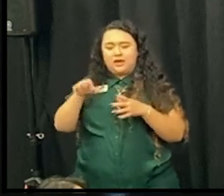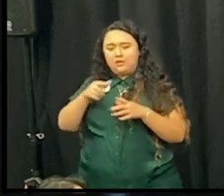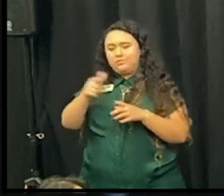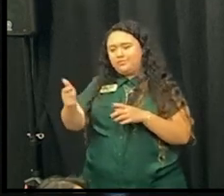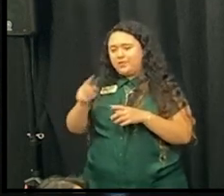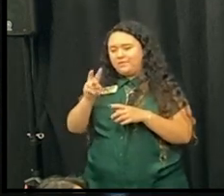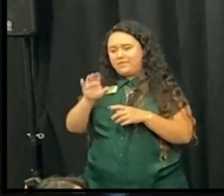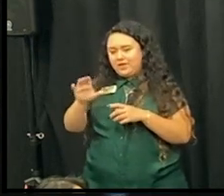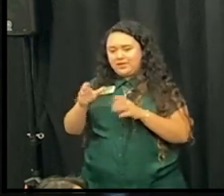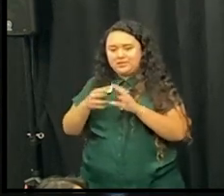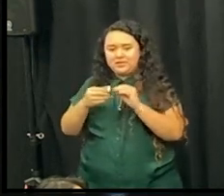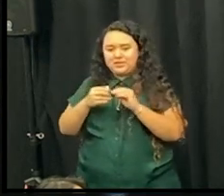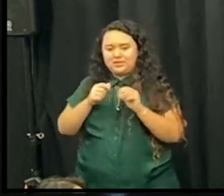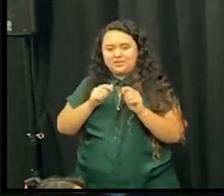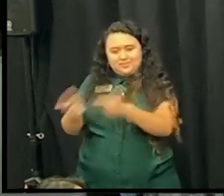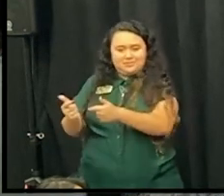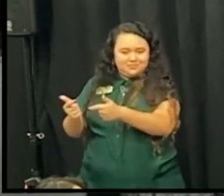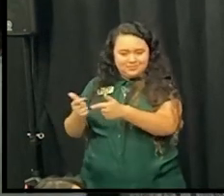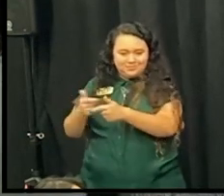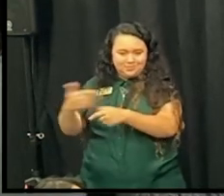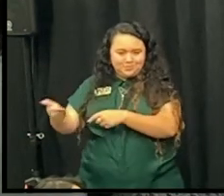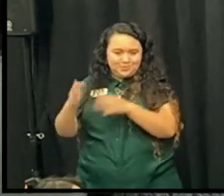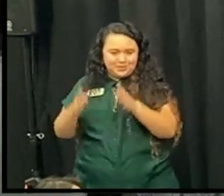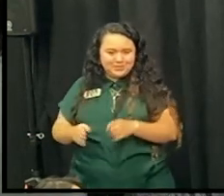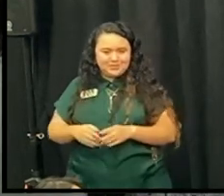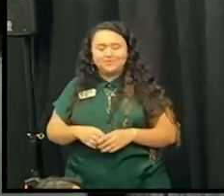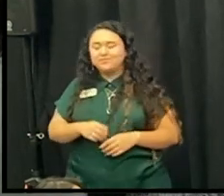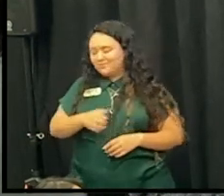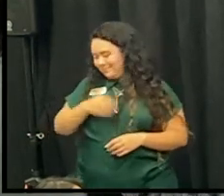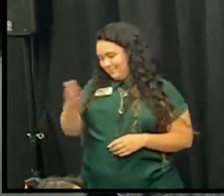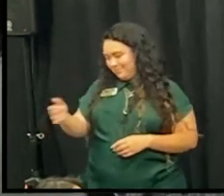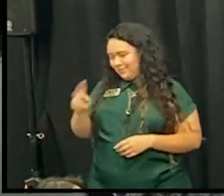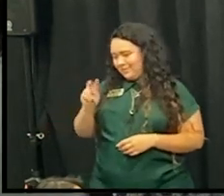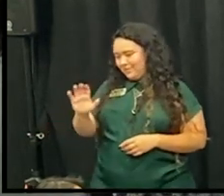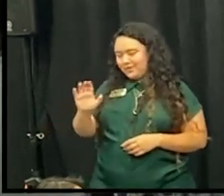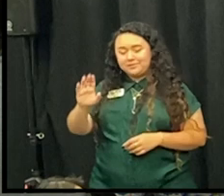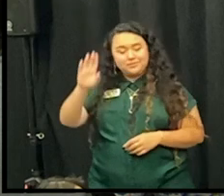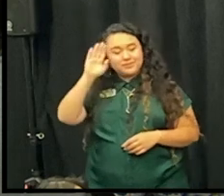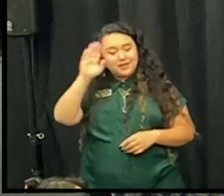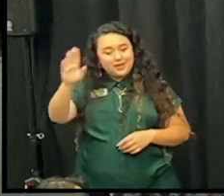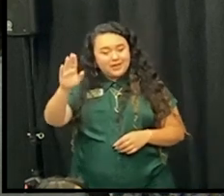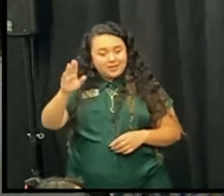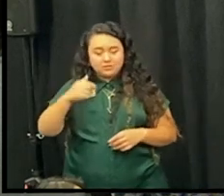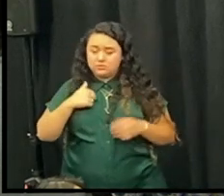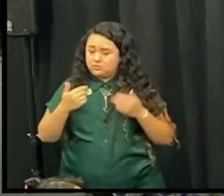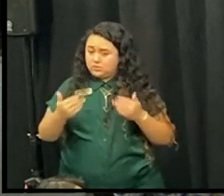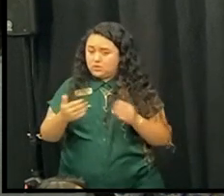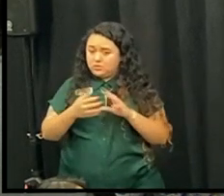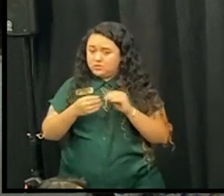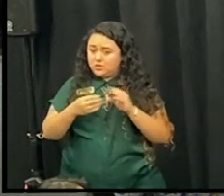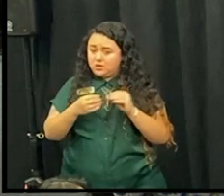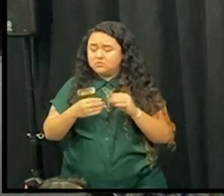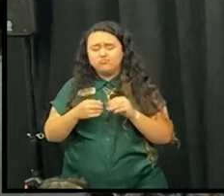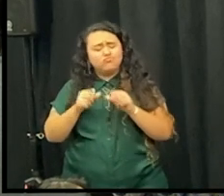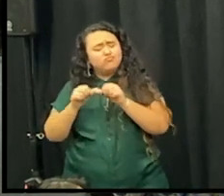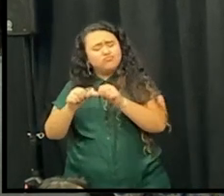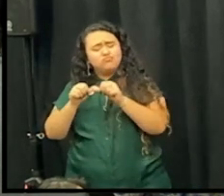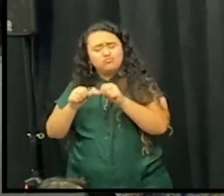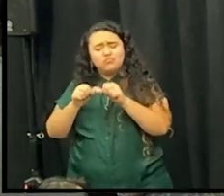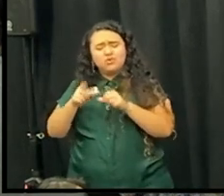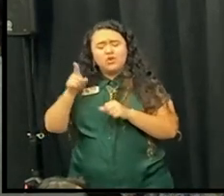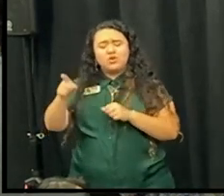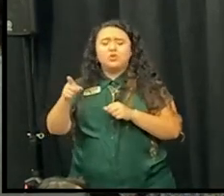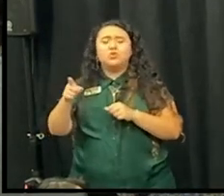next. So I'm going to cede the floor to next person. Hand it over to Vic. Hi. Hi. Should I just talk about... Yeah, keep going, because you,